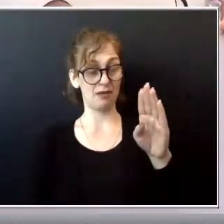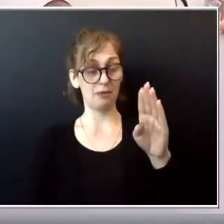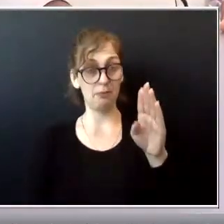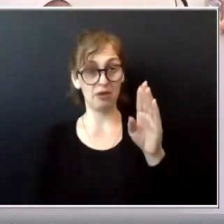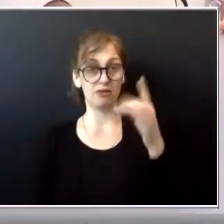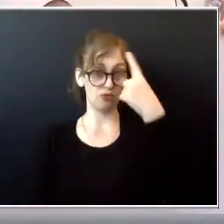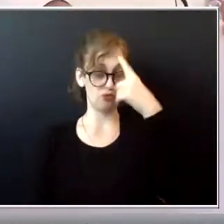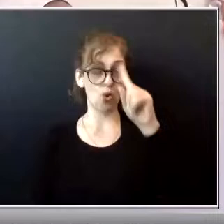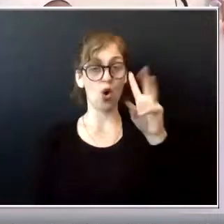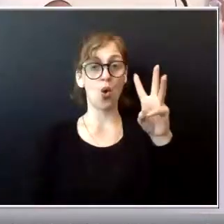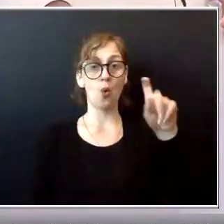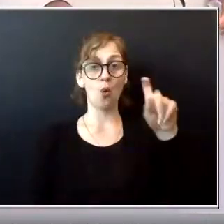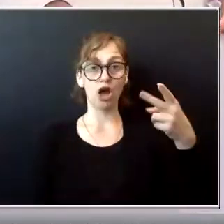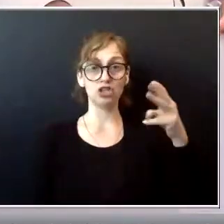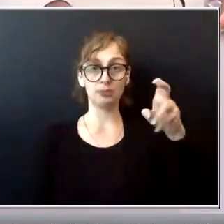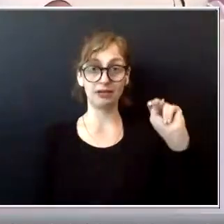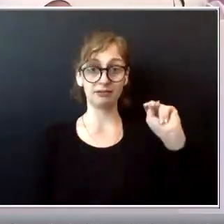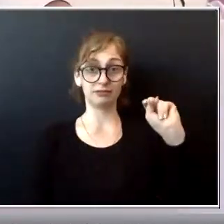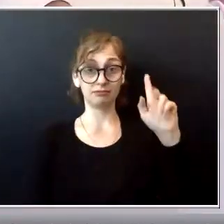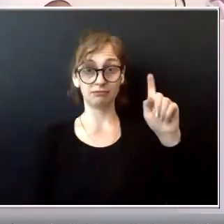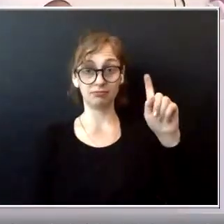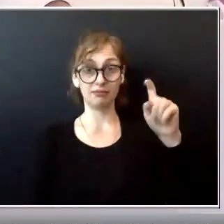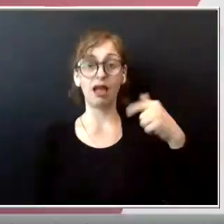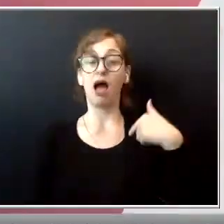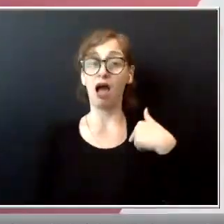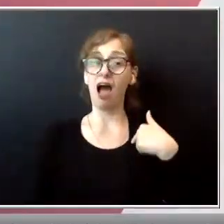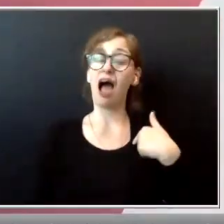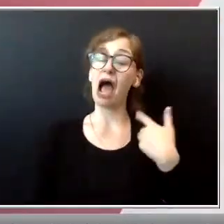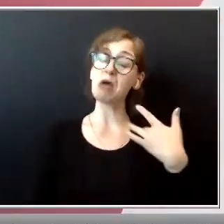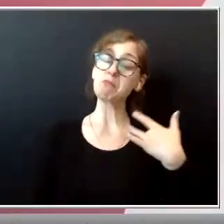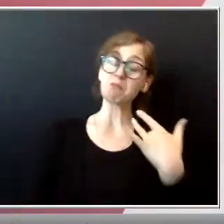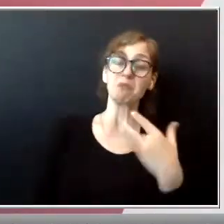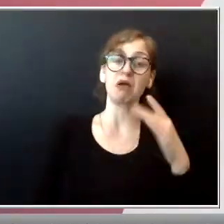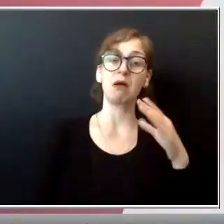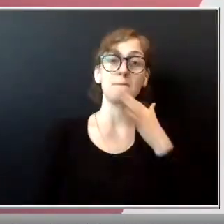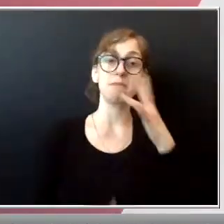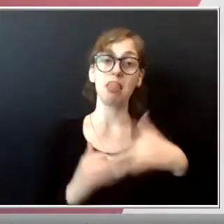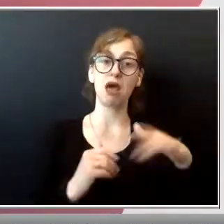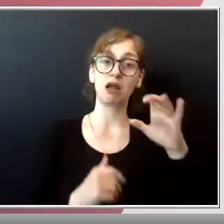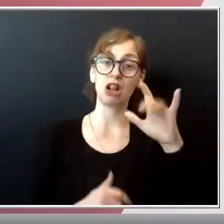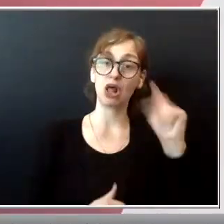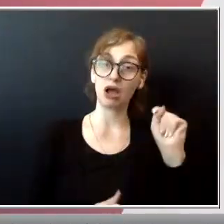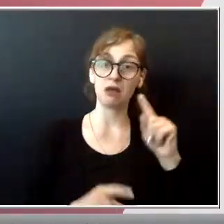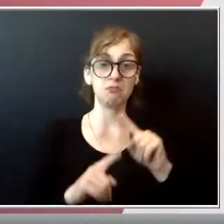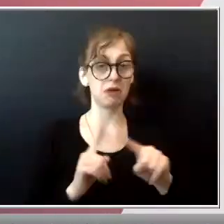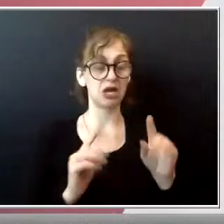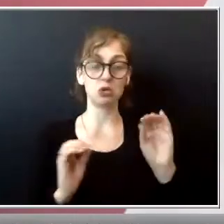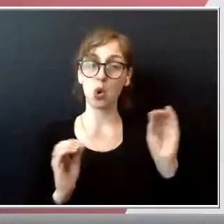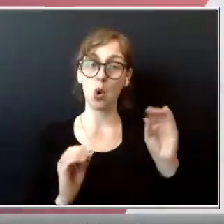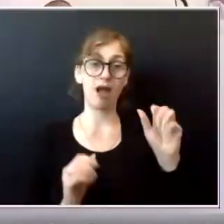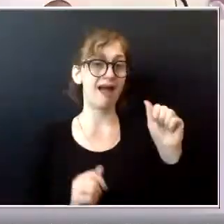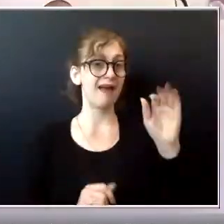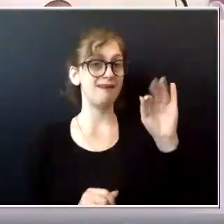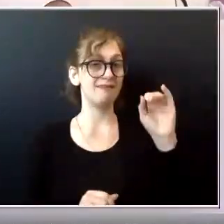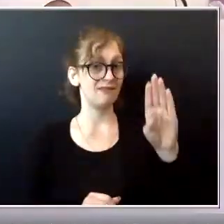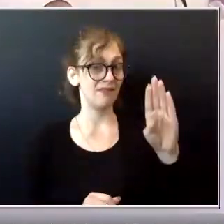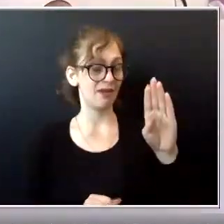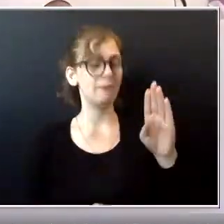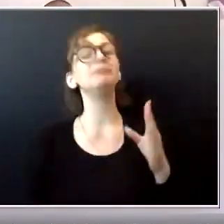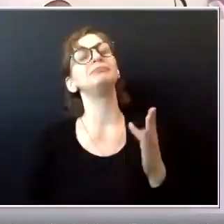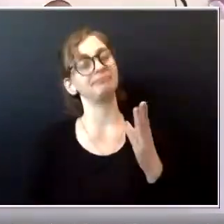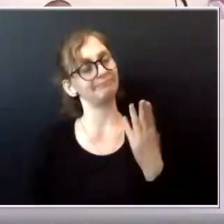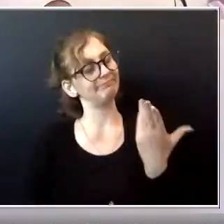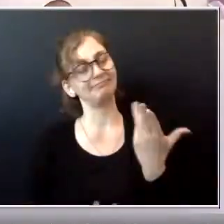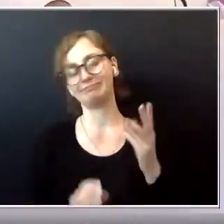AFib, so can I get the Watchman? No, so Watchman is only for patients who have atrial fibrillation. Only heart patients, not for anyone with a